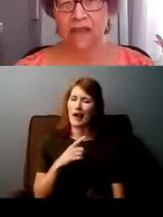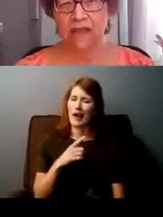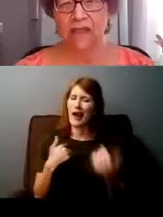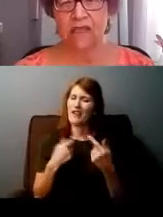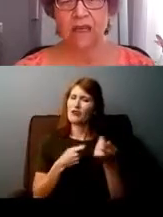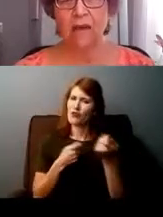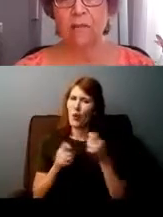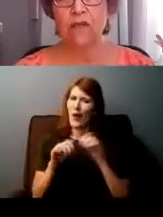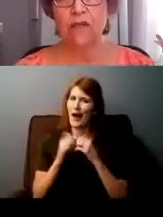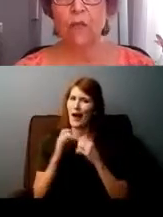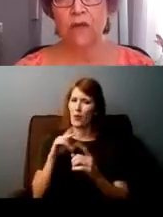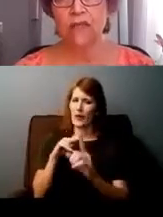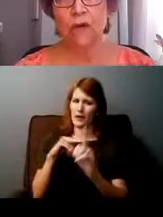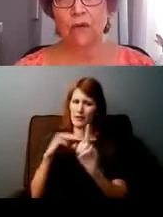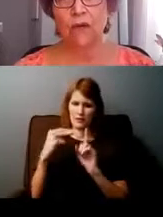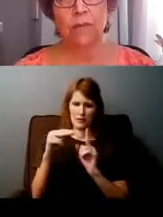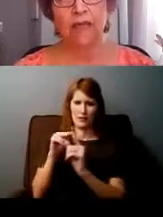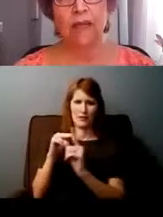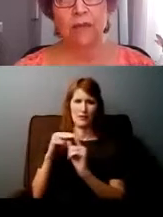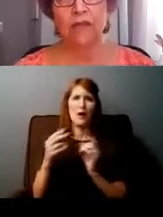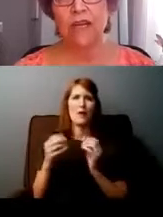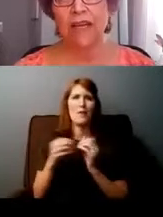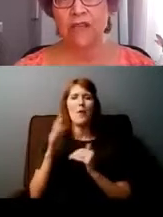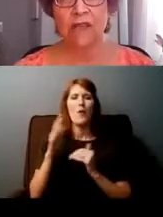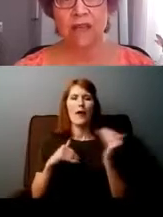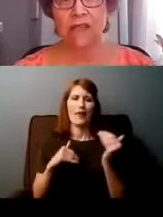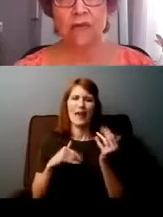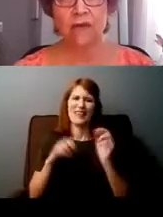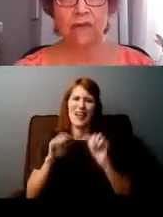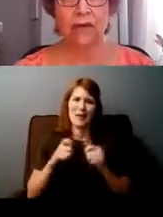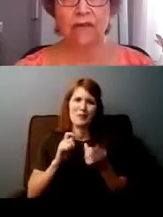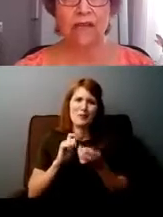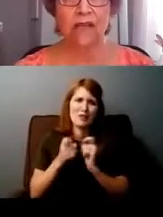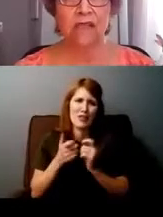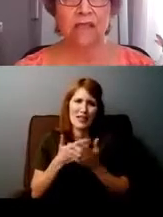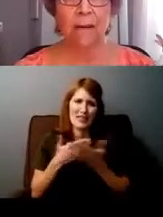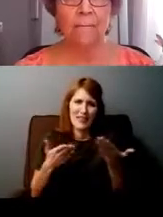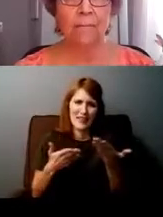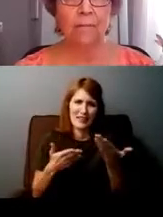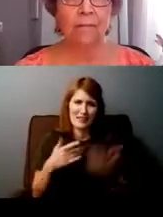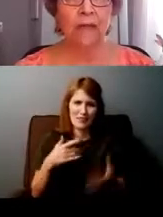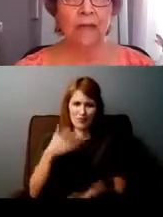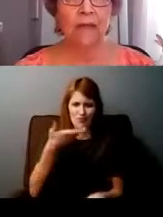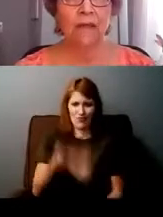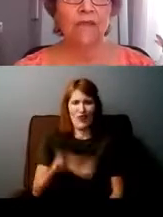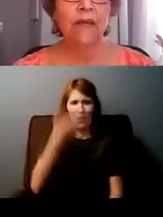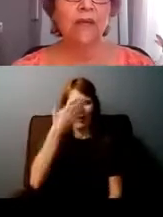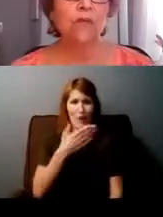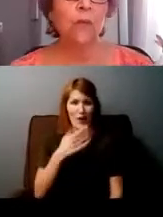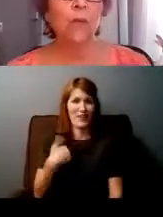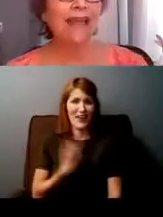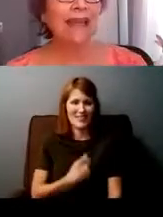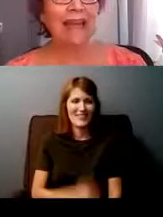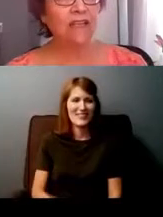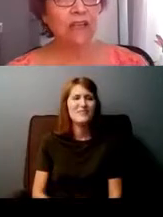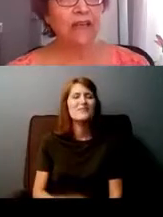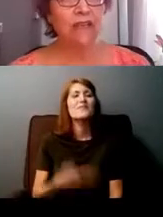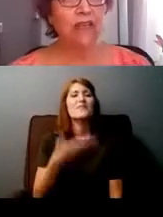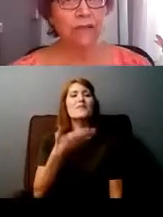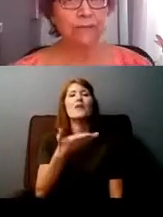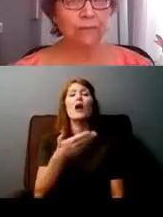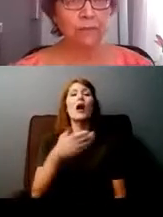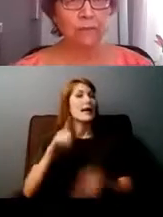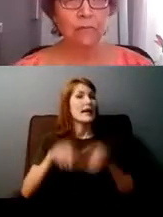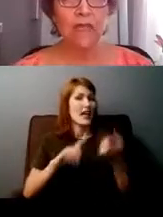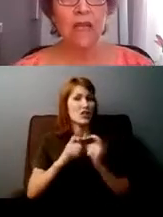at things, much more so than being able to change the things that are in front of us. So here's what we can't